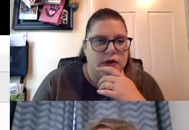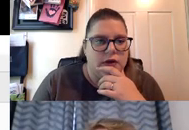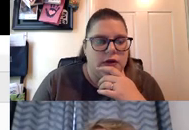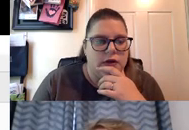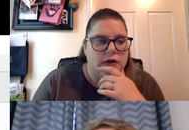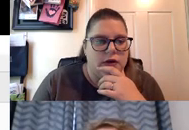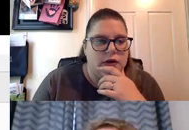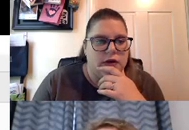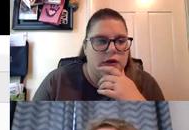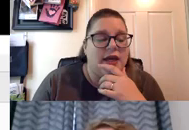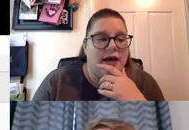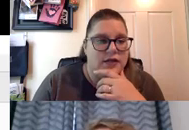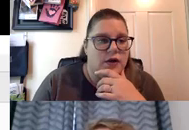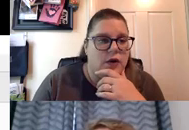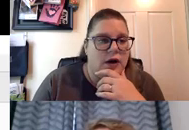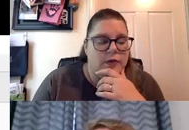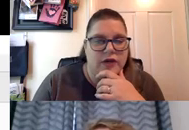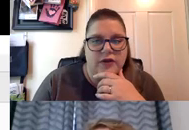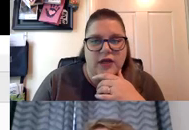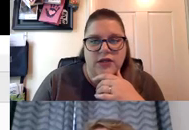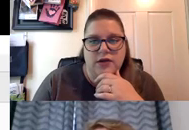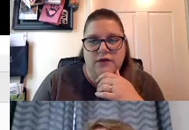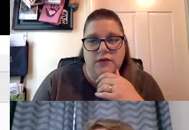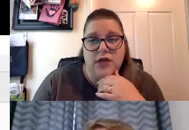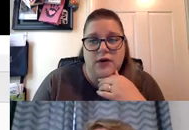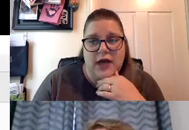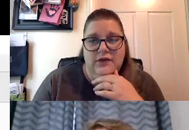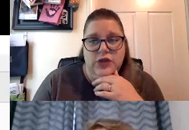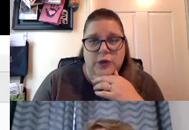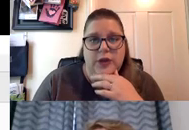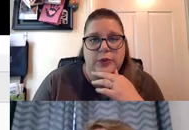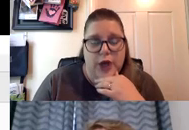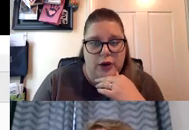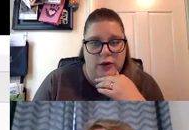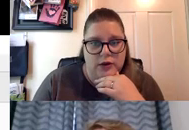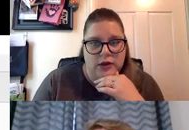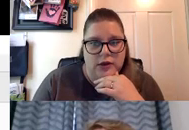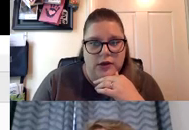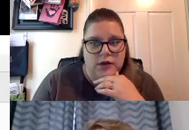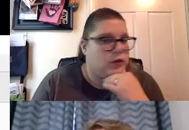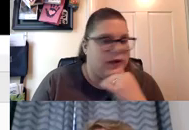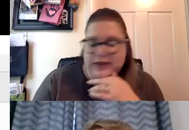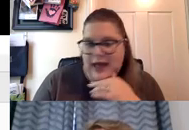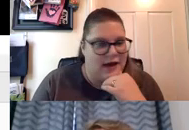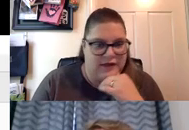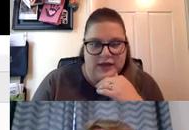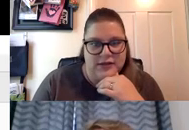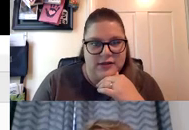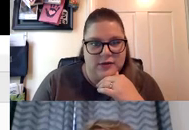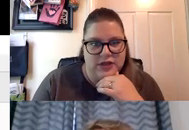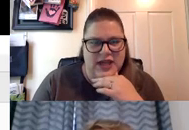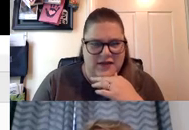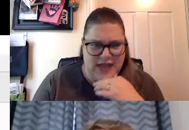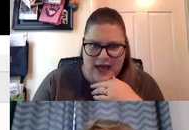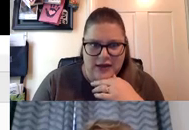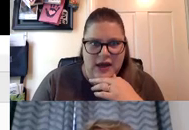Sure, the accessibility checker? Yeah, so the other thing is too, Sure. if you don't have Adobe Pro, you will not have this,